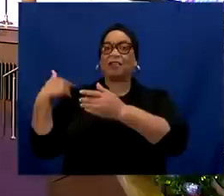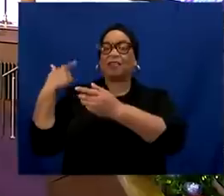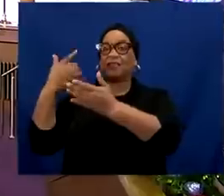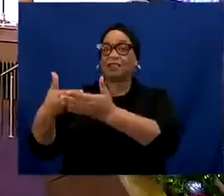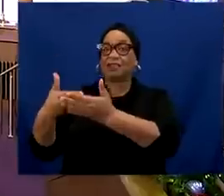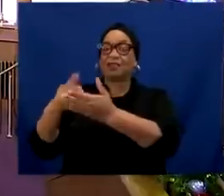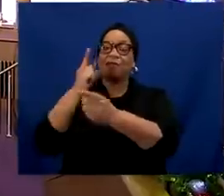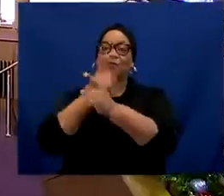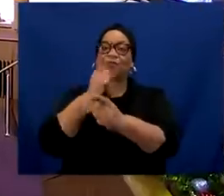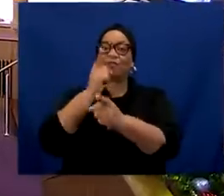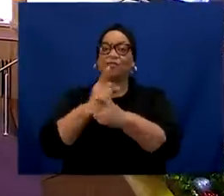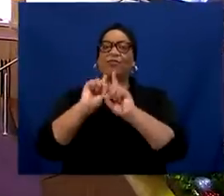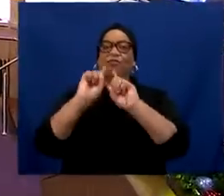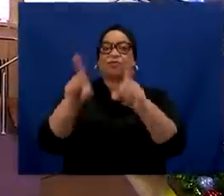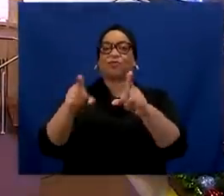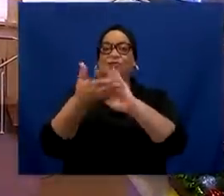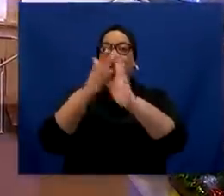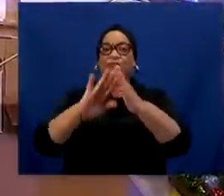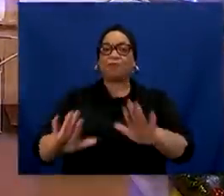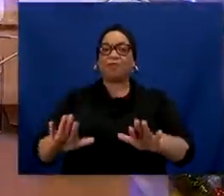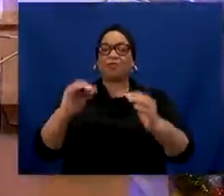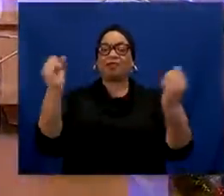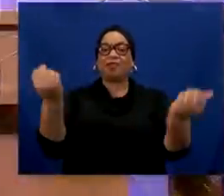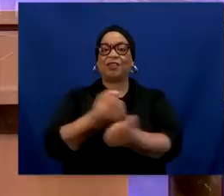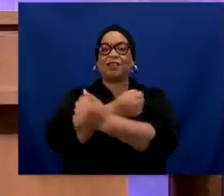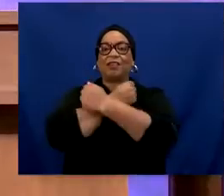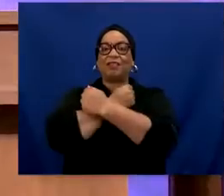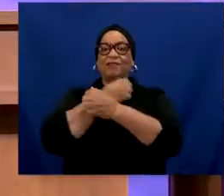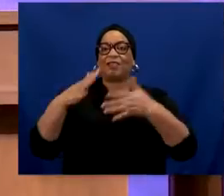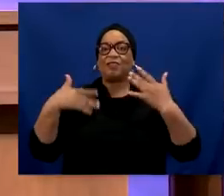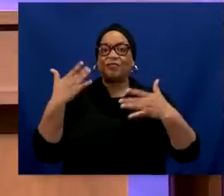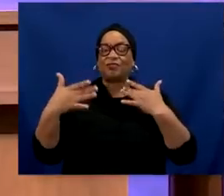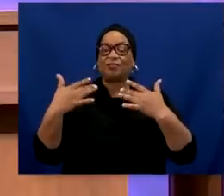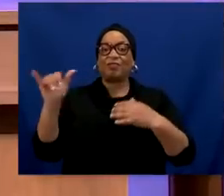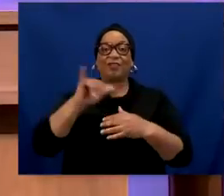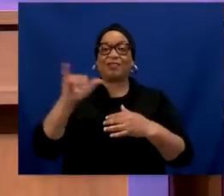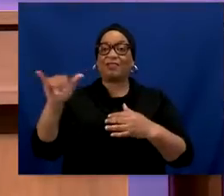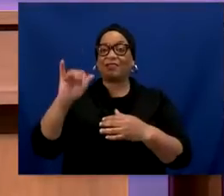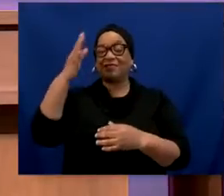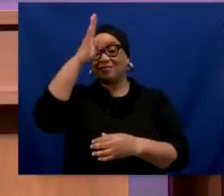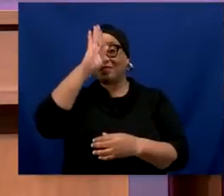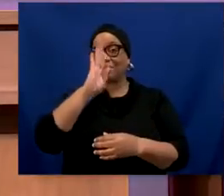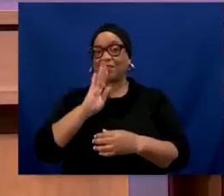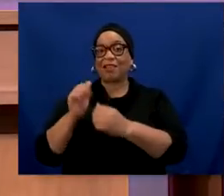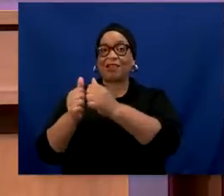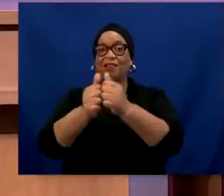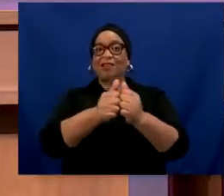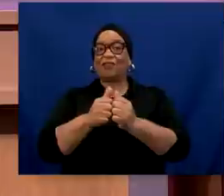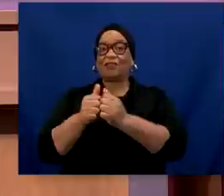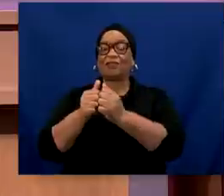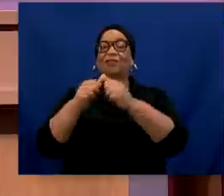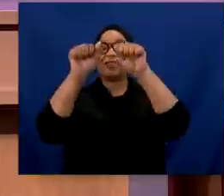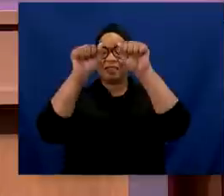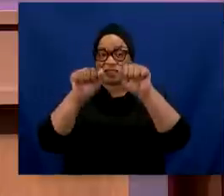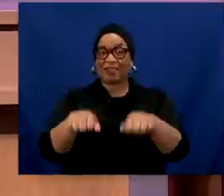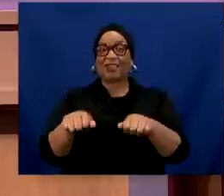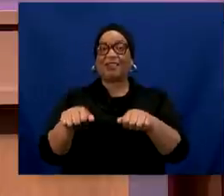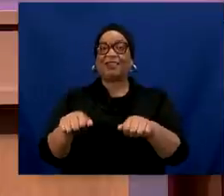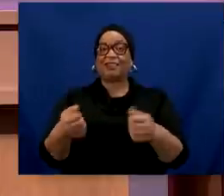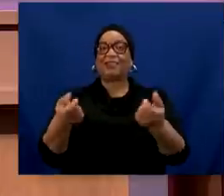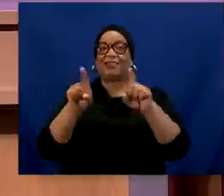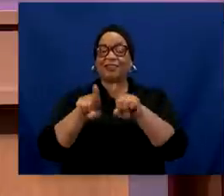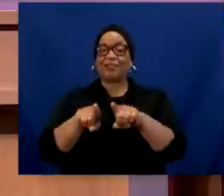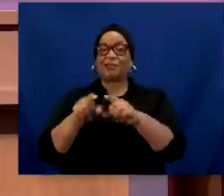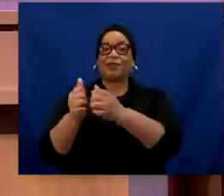my sisters, go in peace, go in love, go in joy. And may the very God of peace, love, and joy, who can do it,